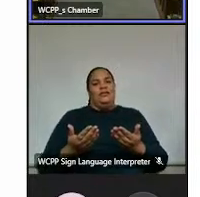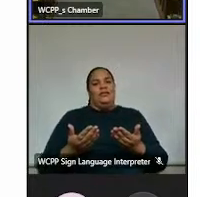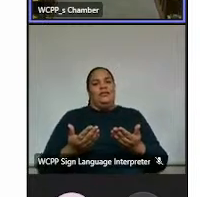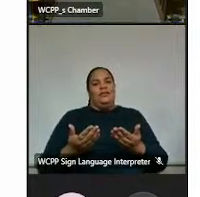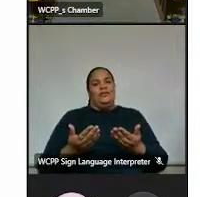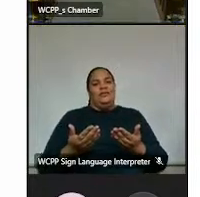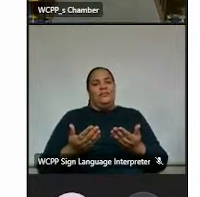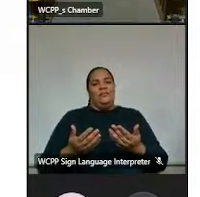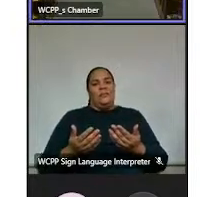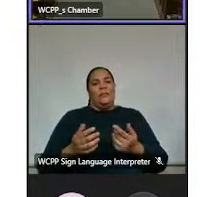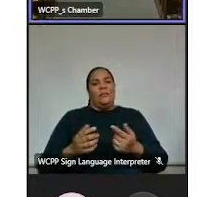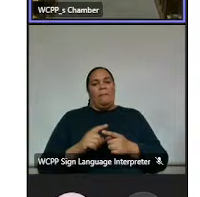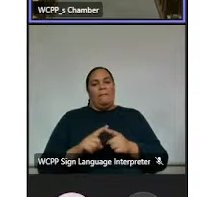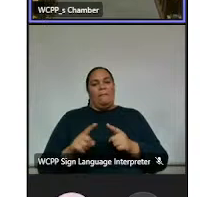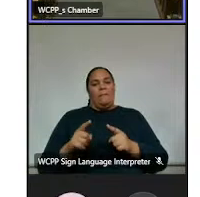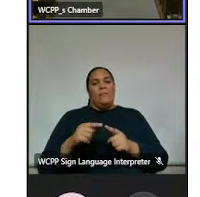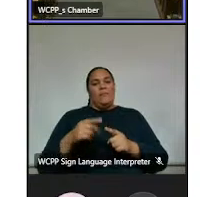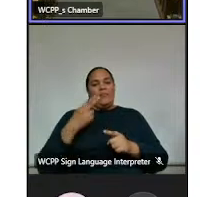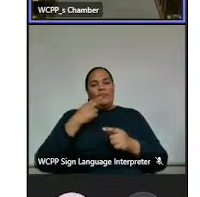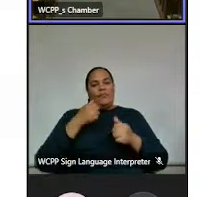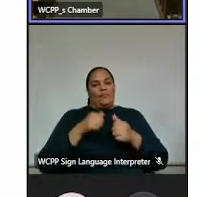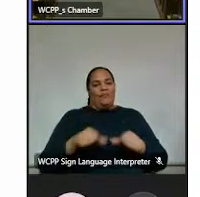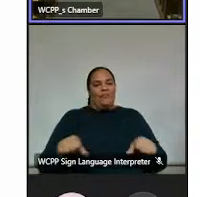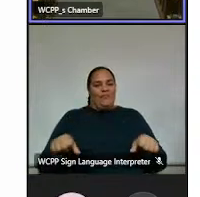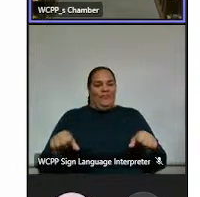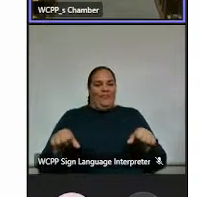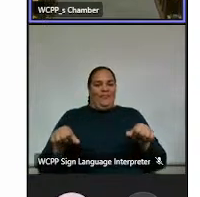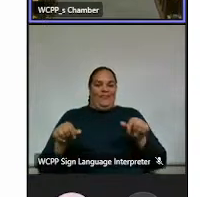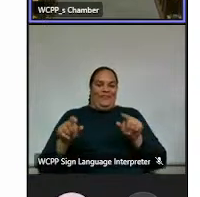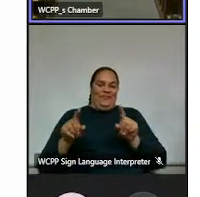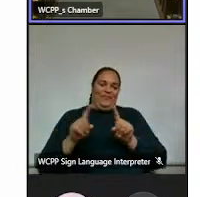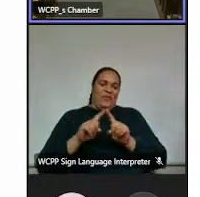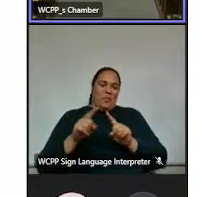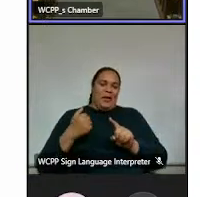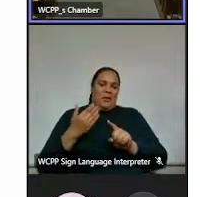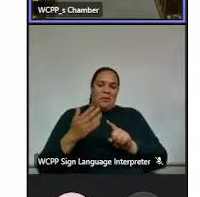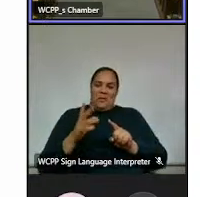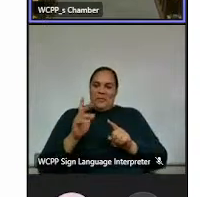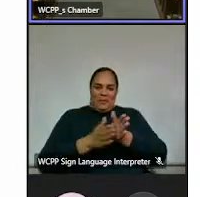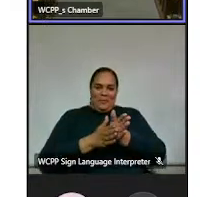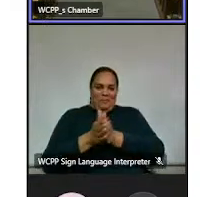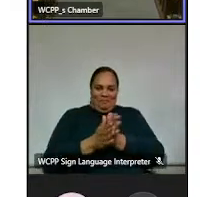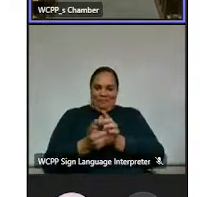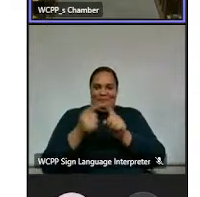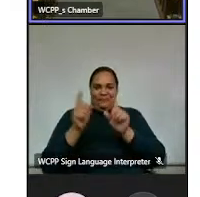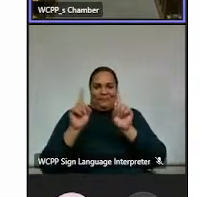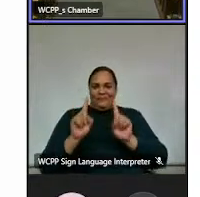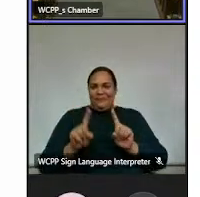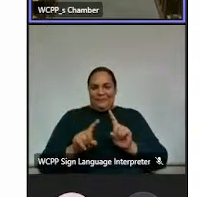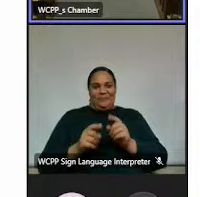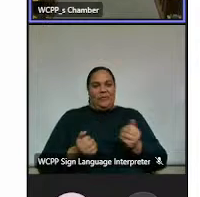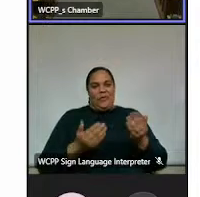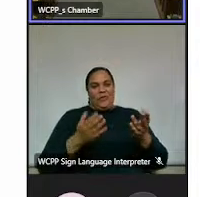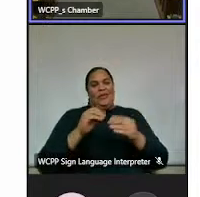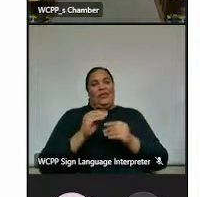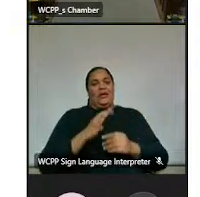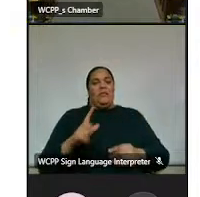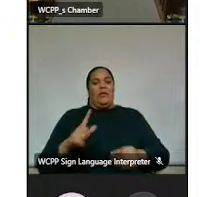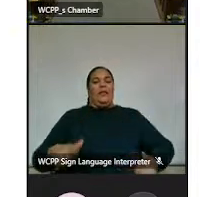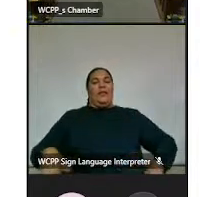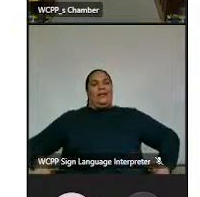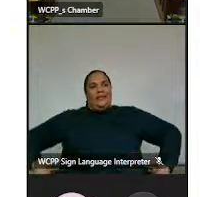reserve. Red tape resulting from dual applications will be mitigated by special provisions in the bill.